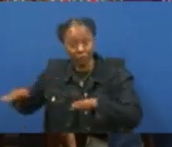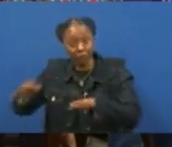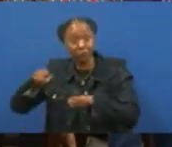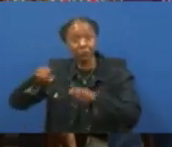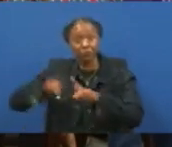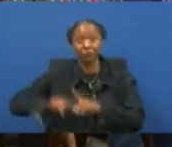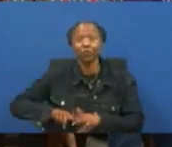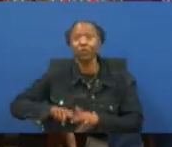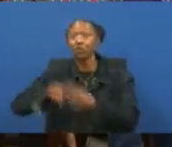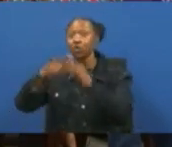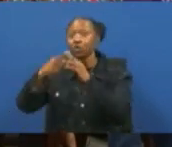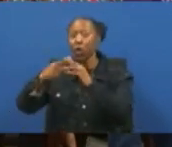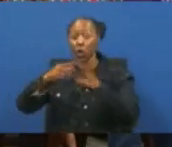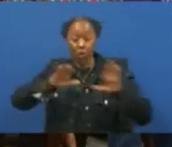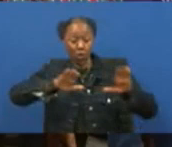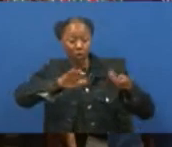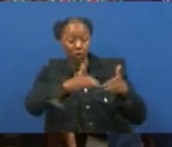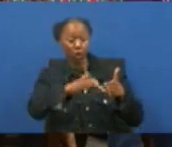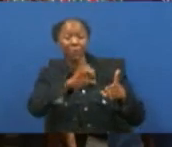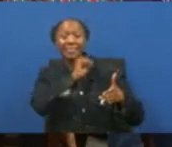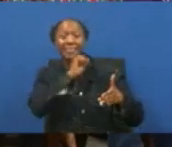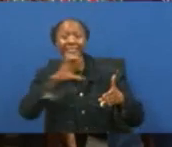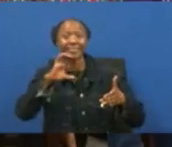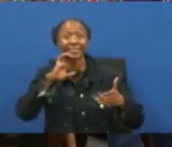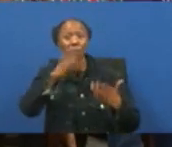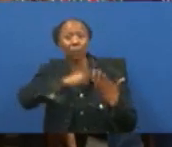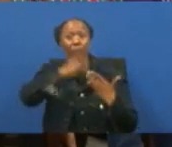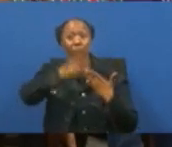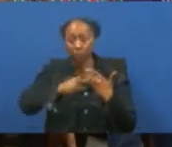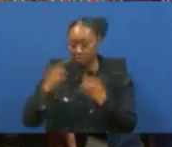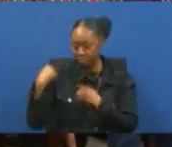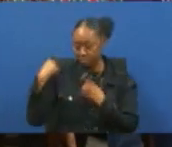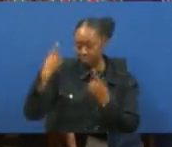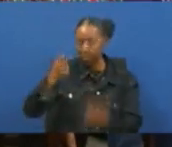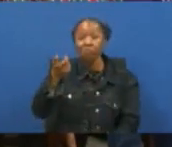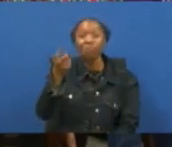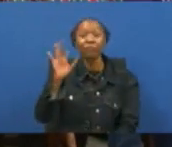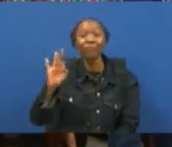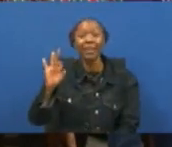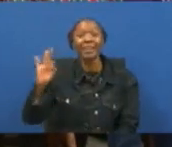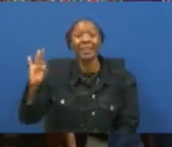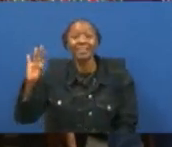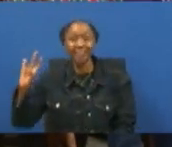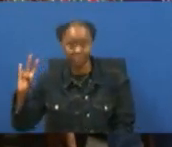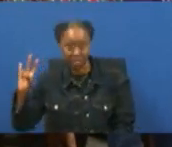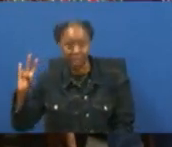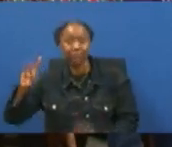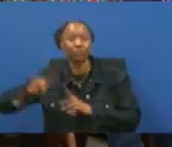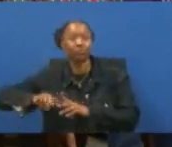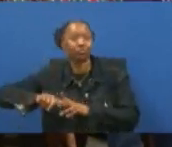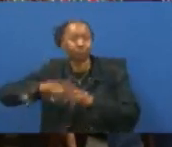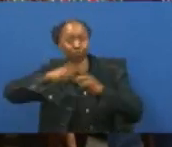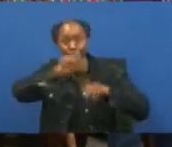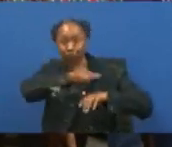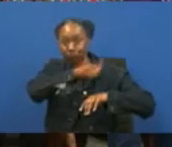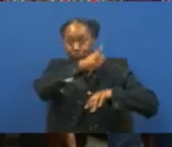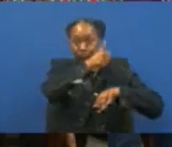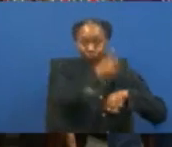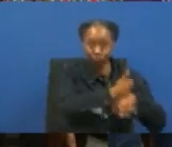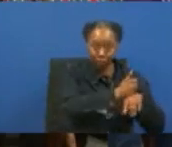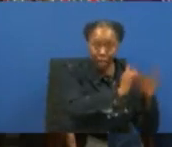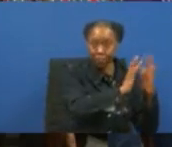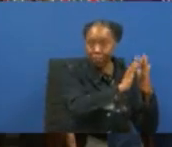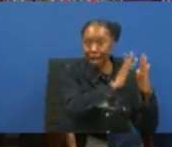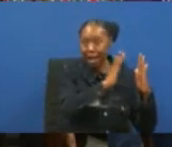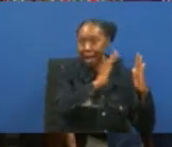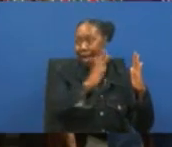the Sensational Seniors Fitness Program in 1997. She started with